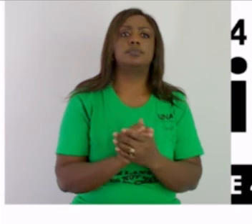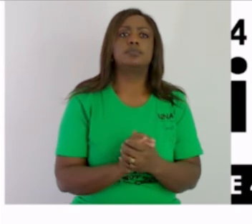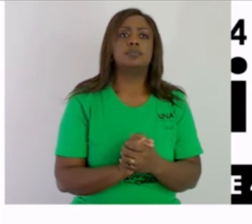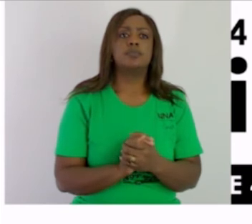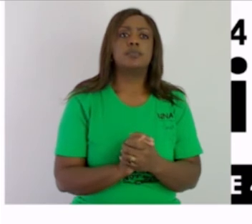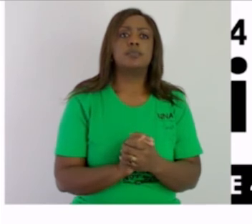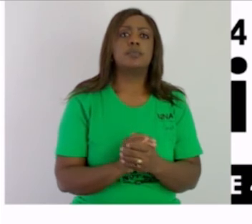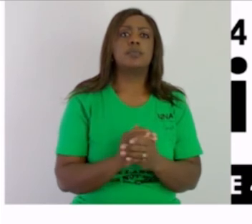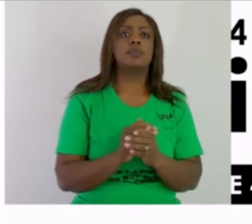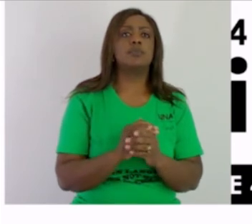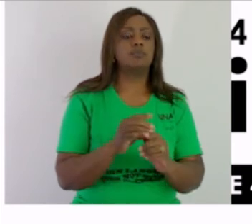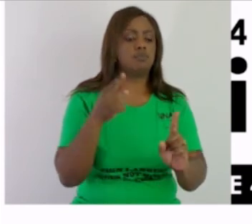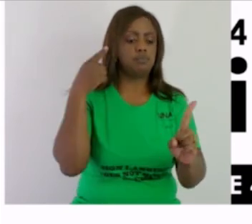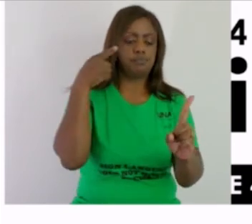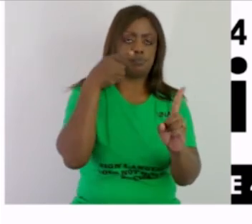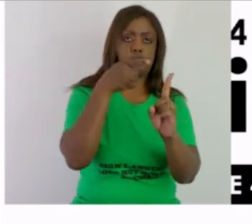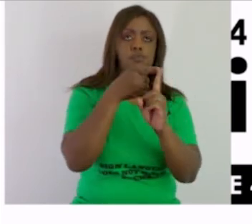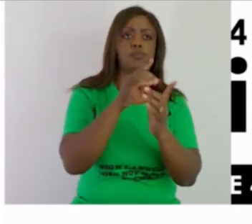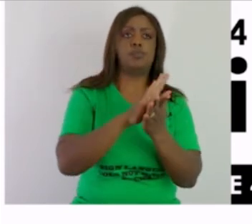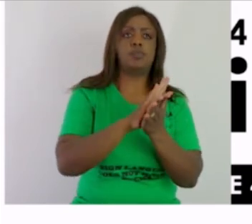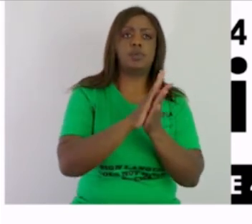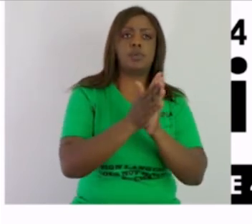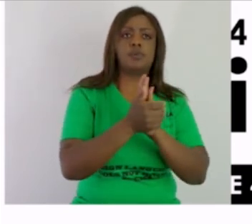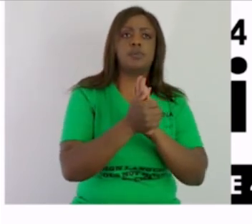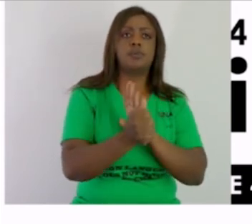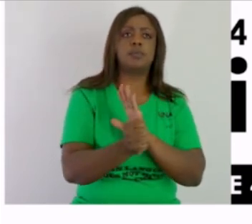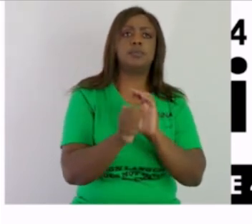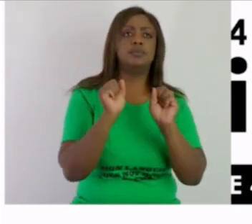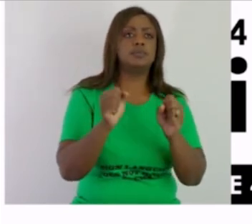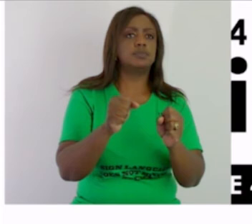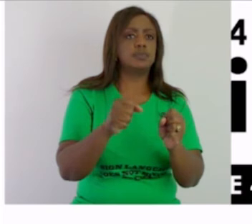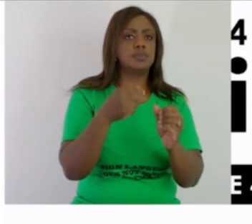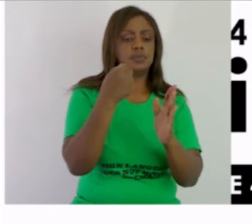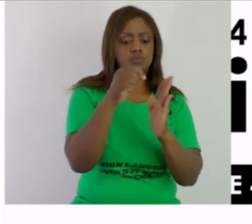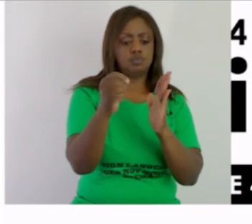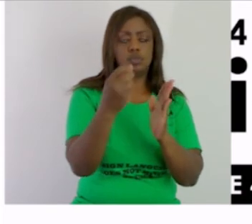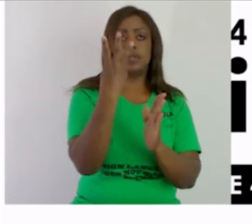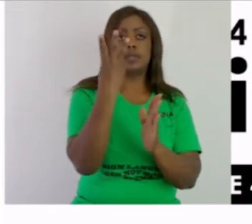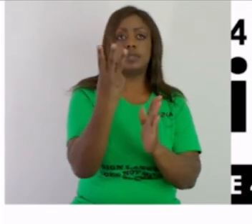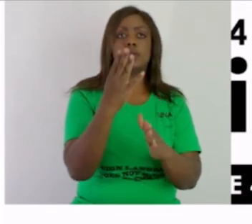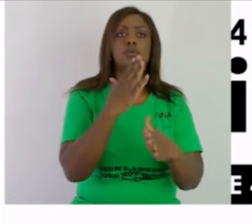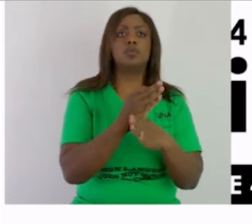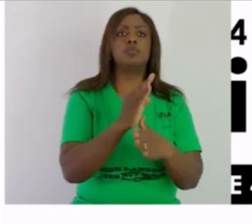By the end of the lesson, you must be able to state 3 functions of healthy teeth.